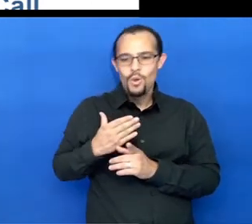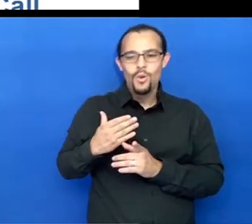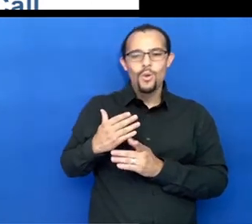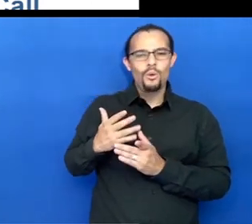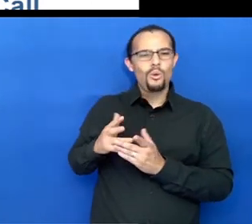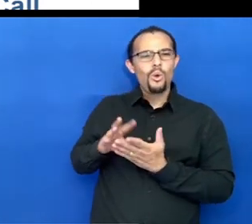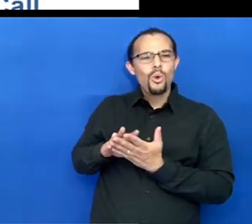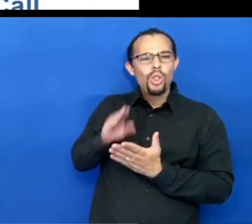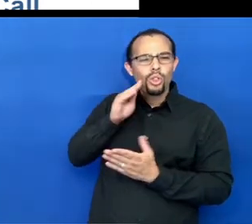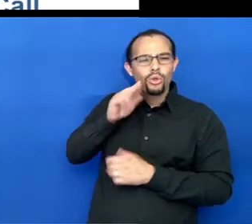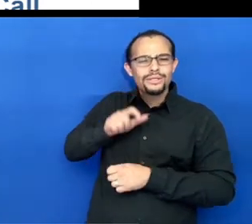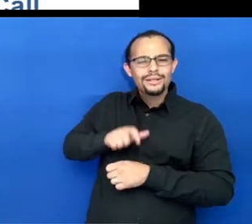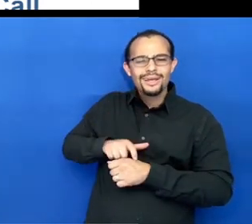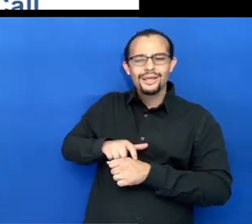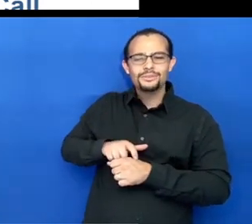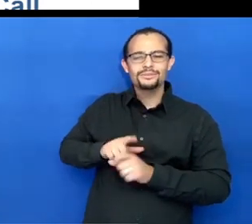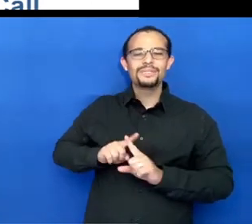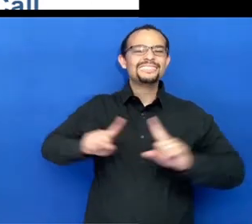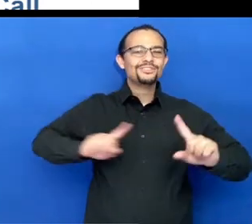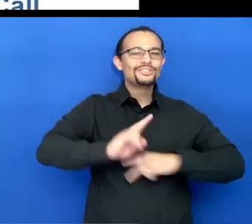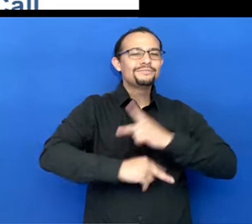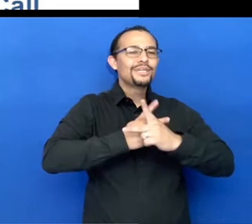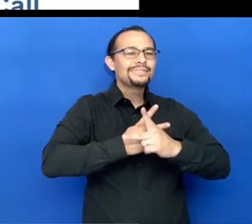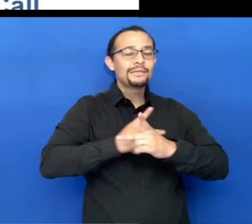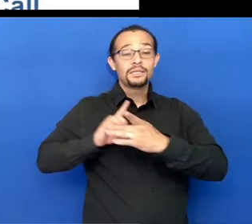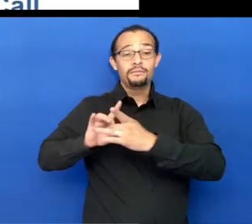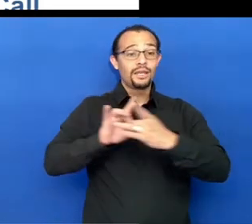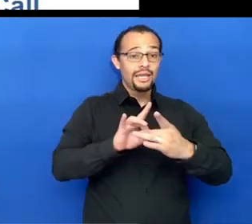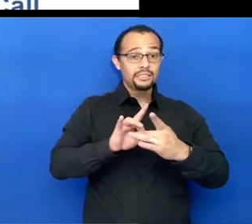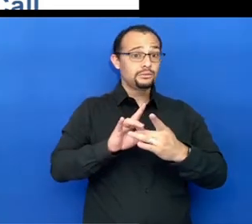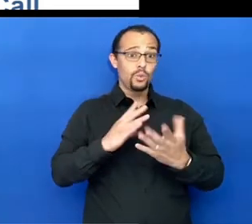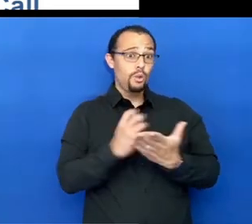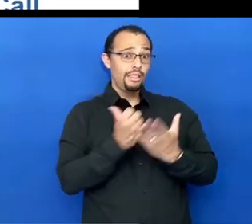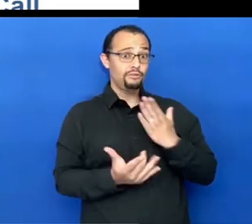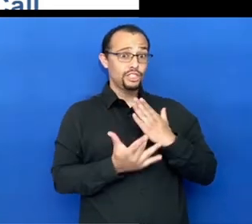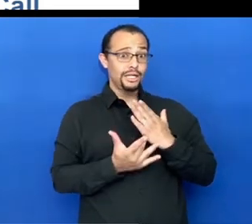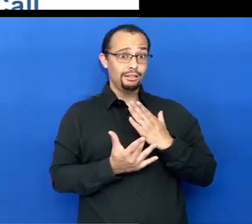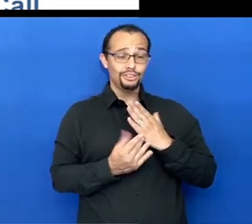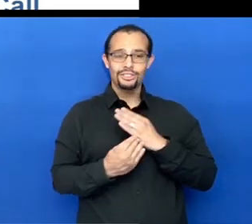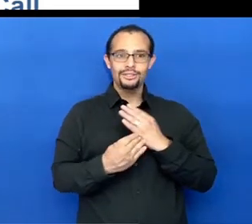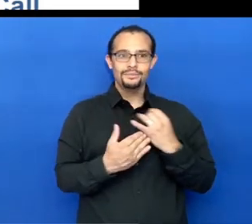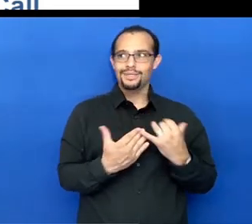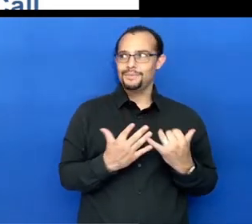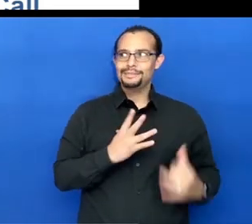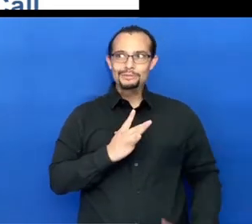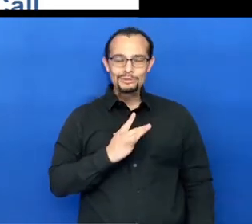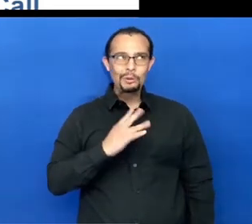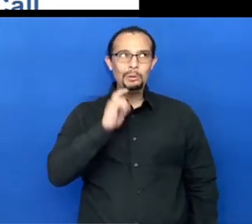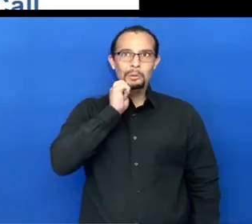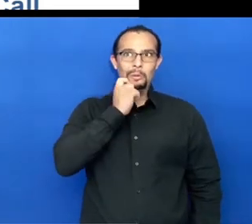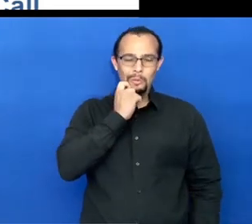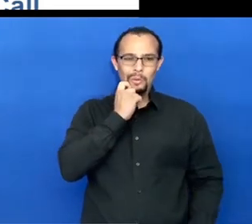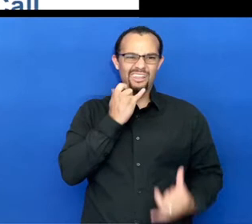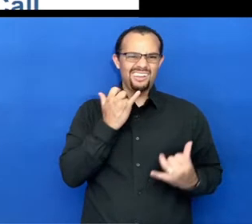those behaviors to help assist with our children, or those learning times, or just connecting in a different capacity through